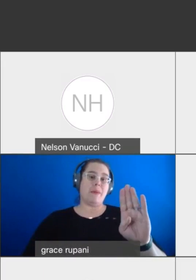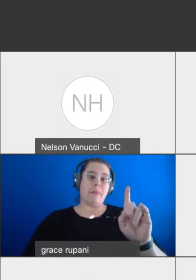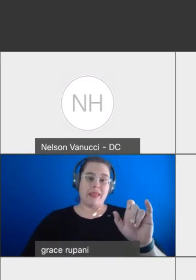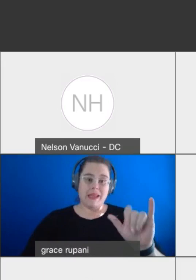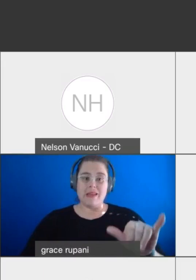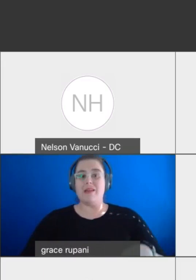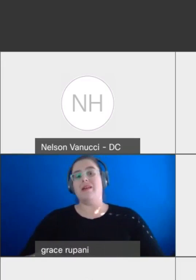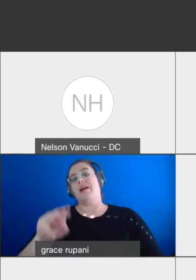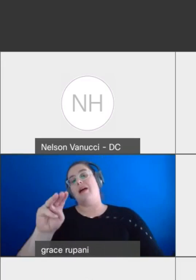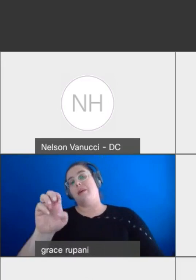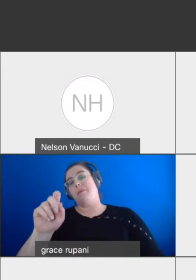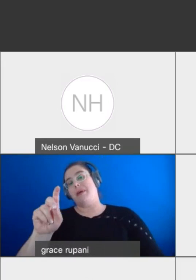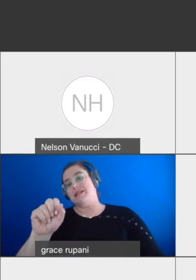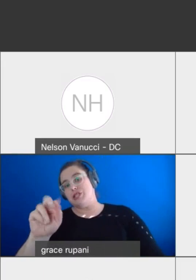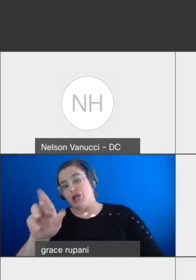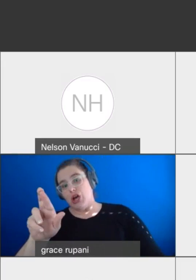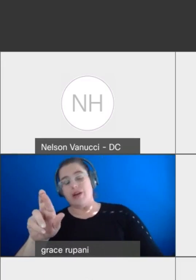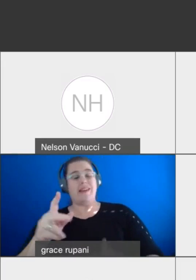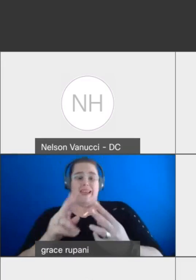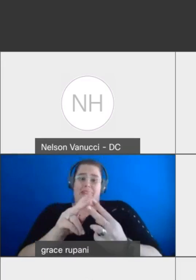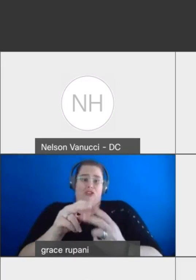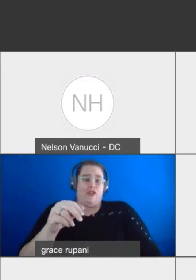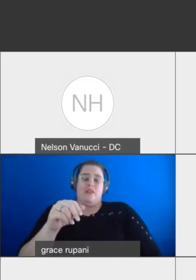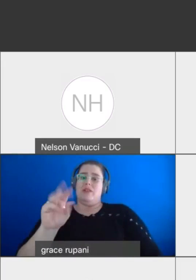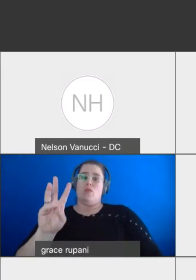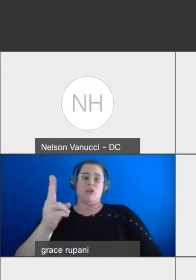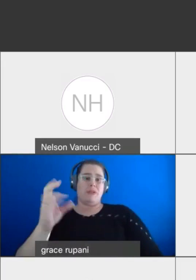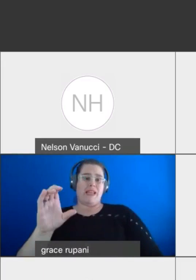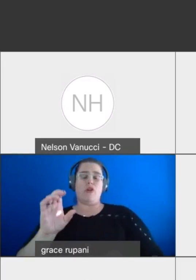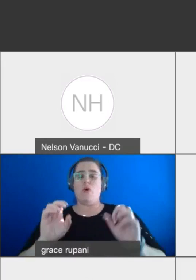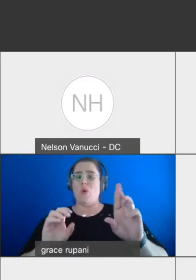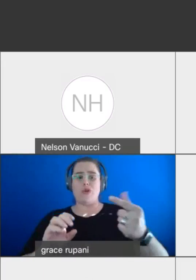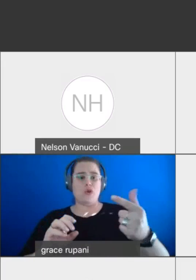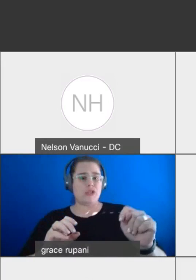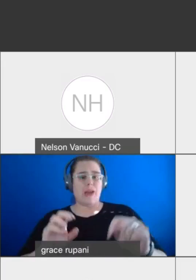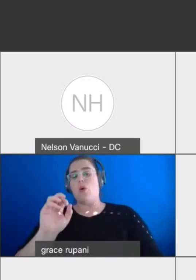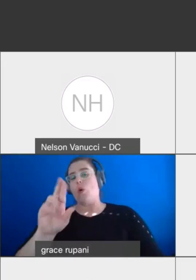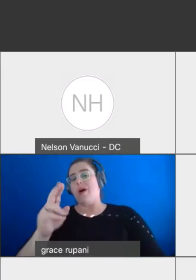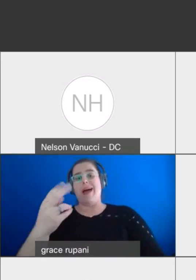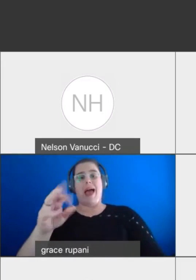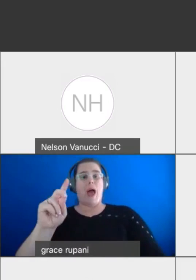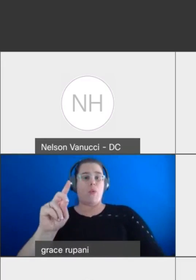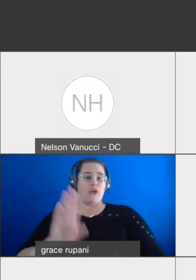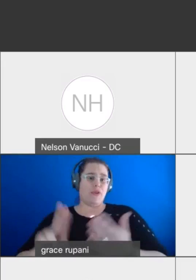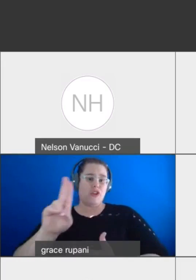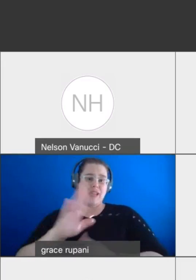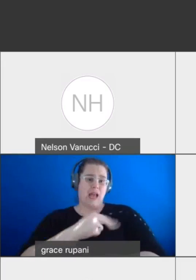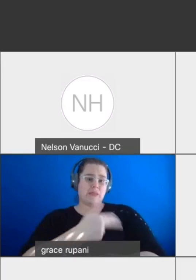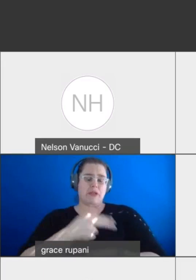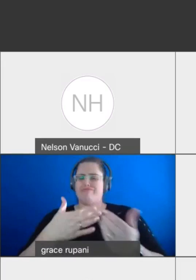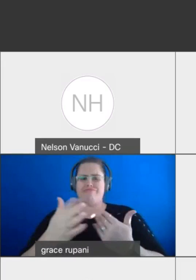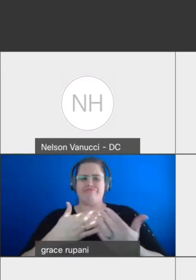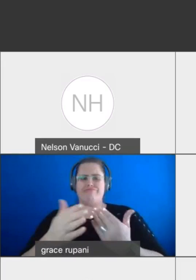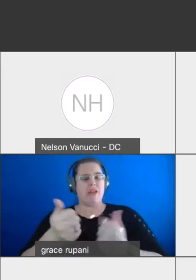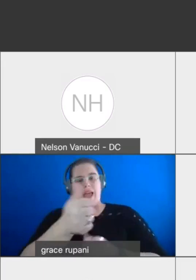MedStar, Georgetown, or Washington Hospital Center, or Howard University Hospital, you can go to,